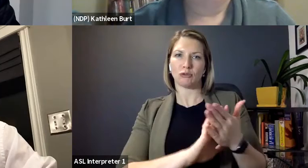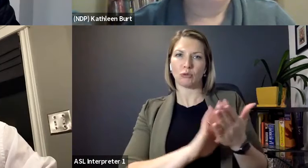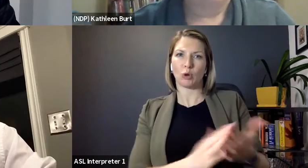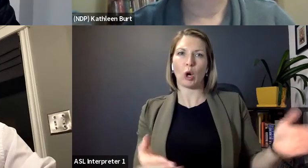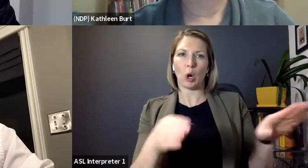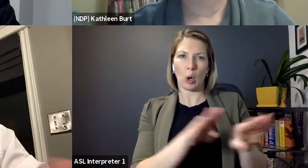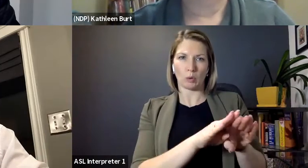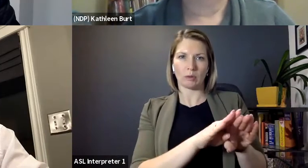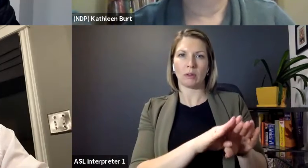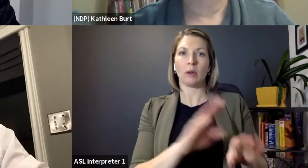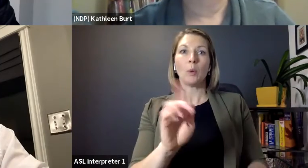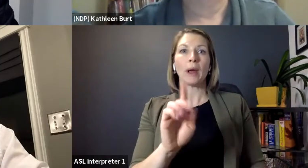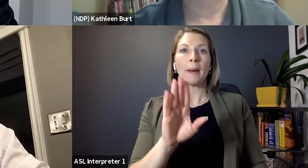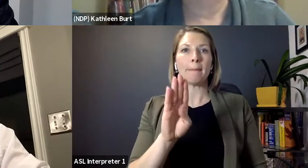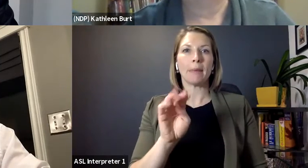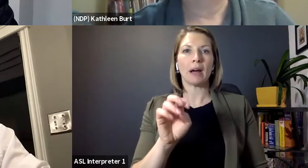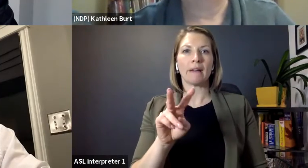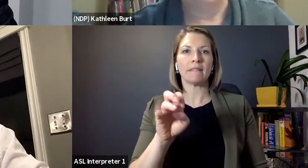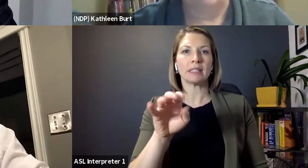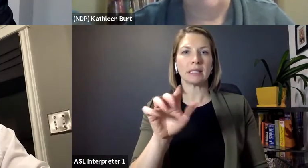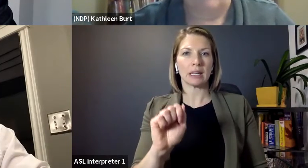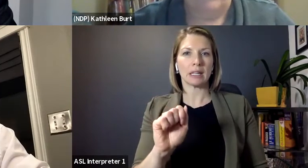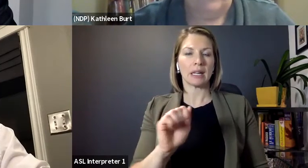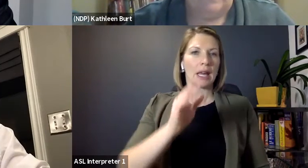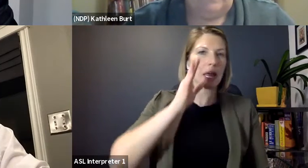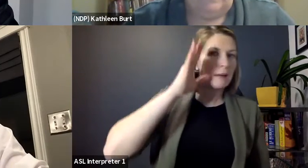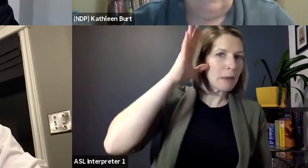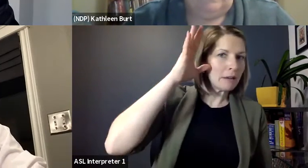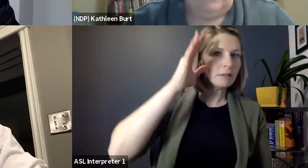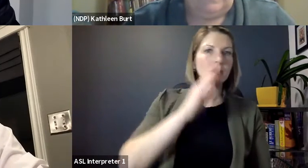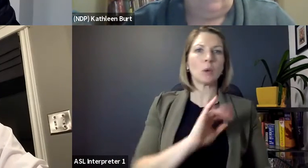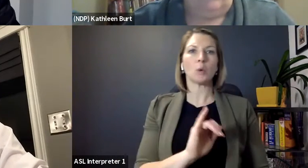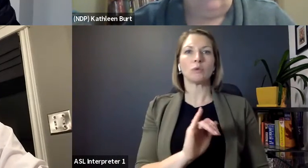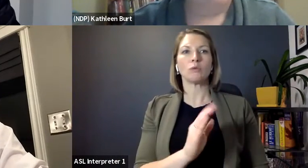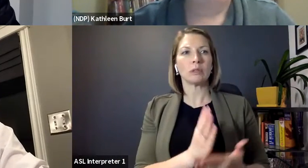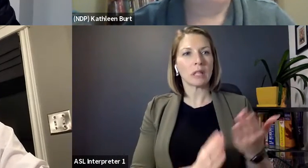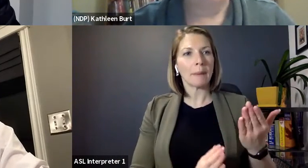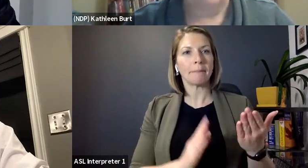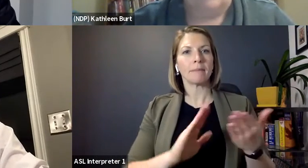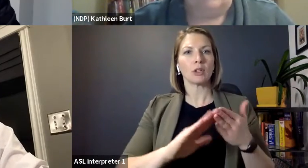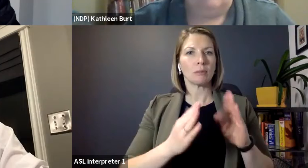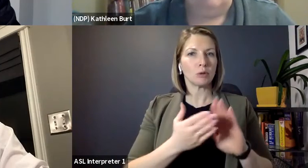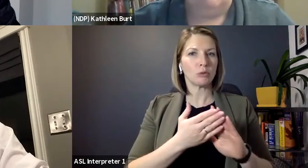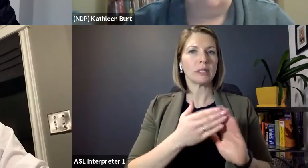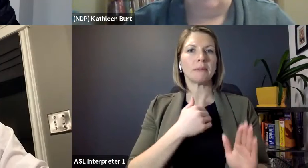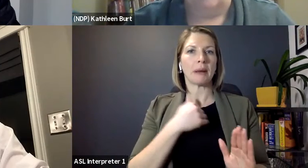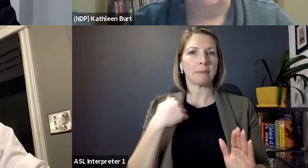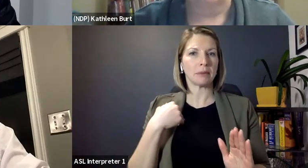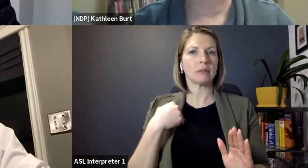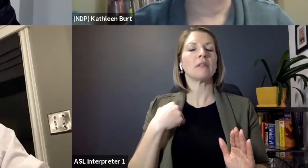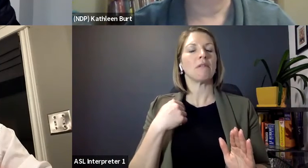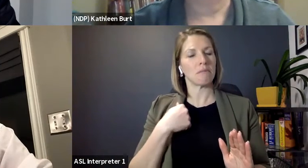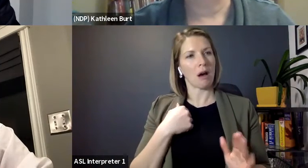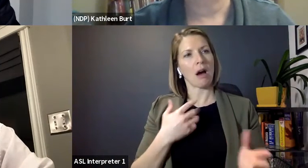some parents and very concerned community members, I helped to mobilize our citizens and supporters